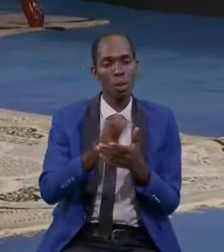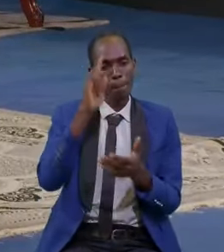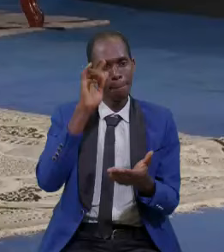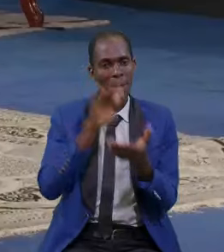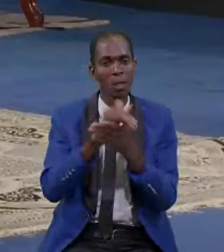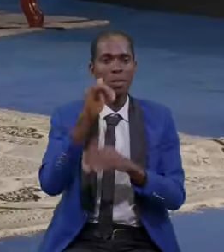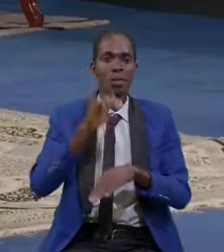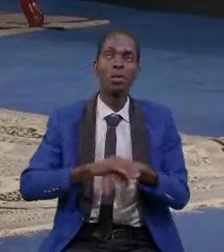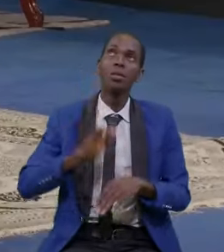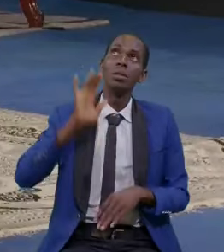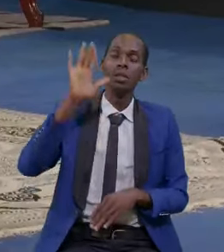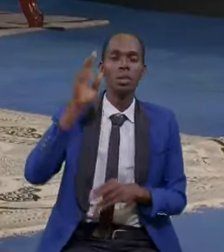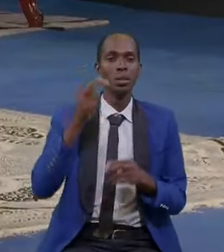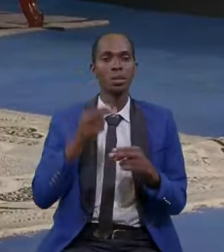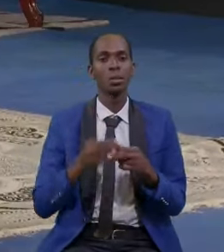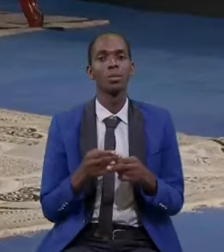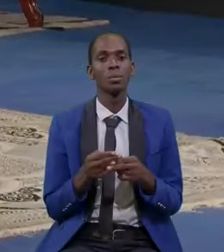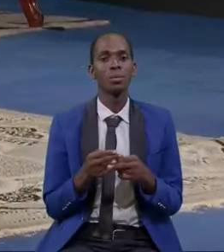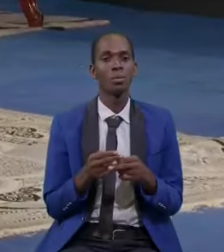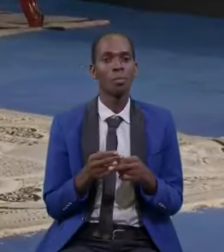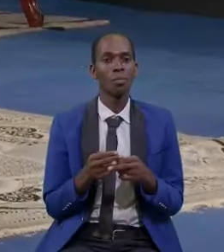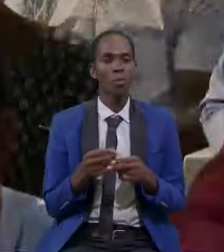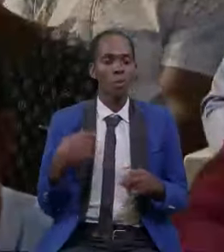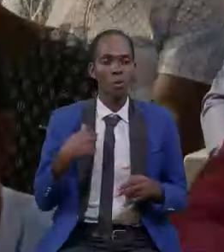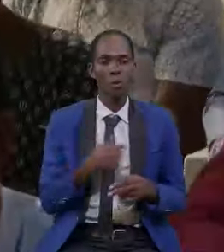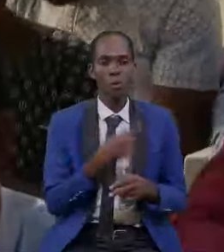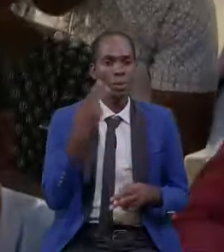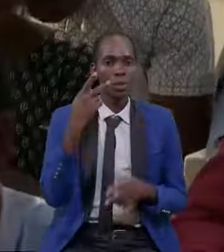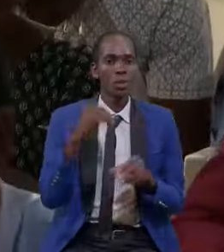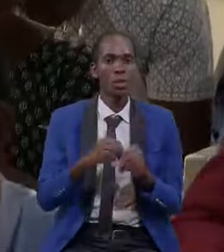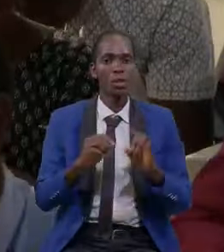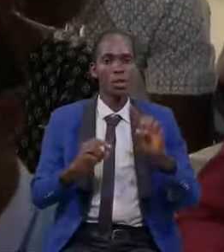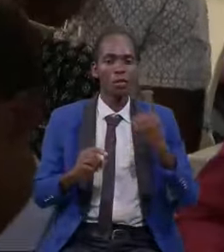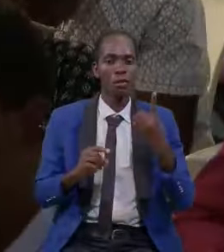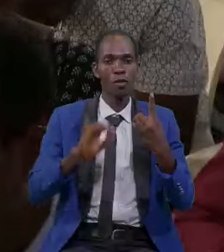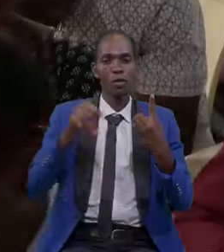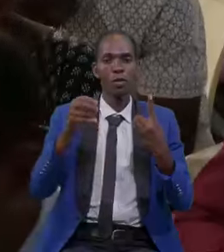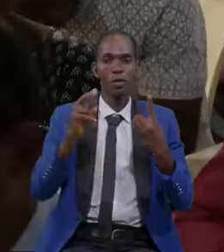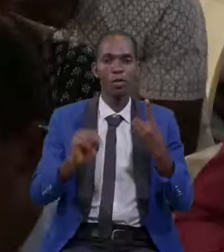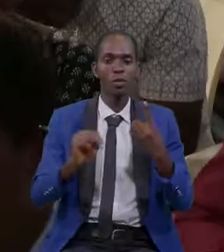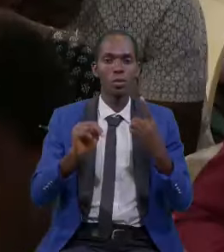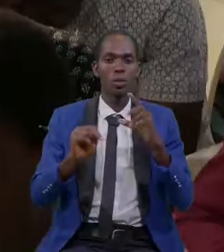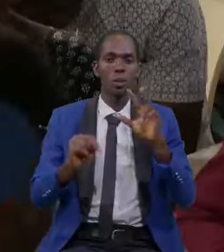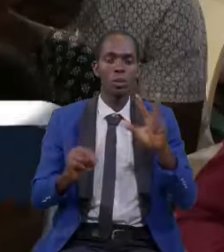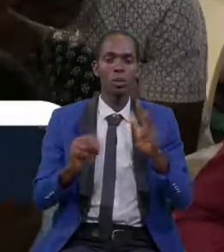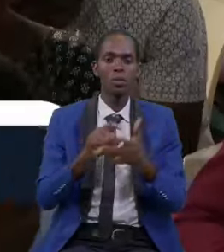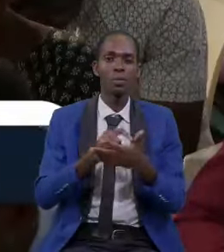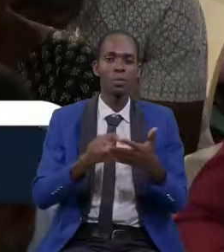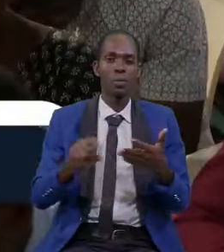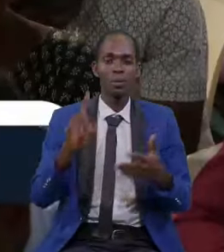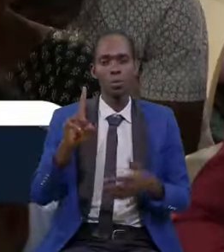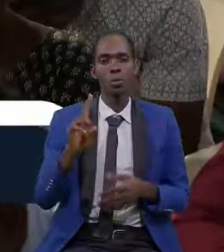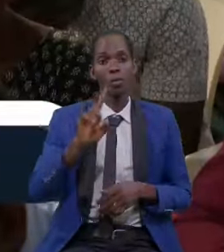his name. And then we're told in 1 John chapter 3, I'm reading there from verse 1.